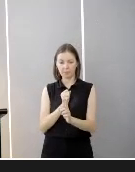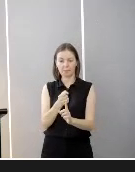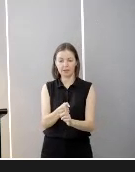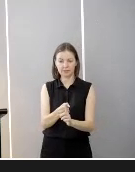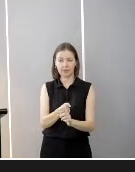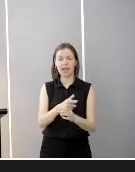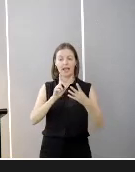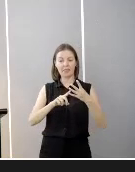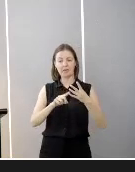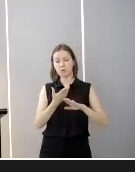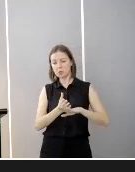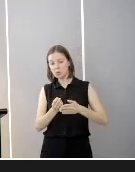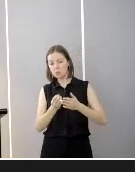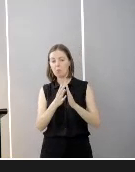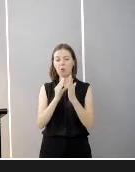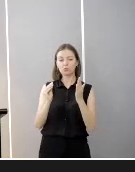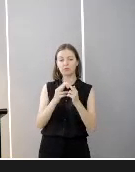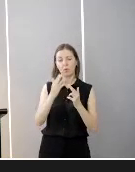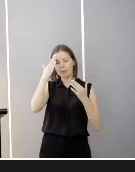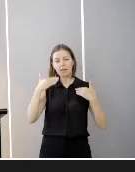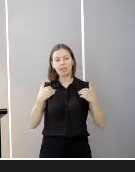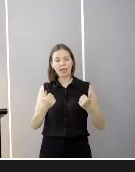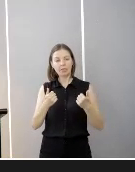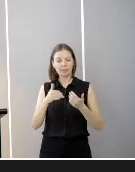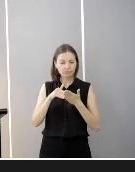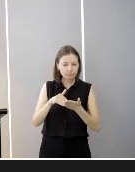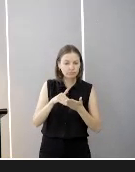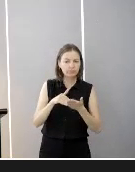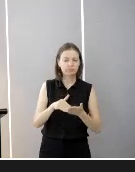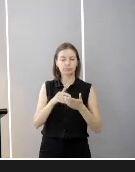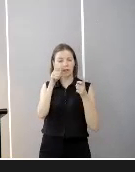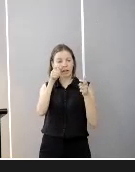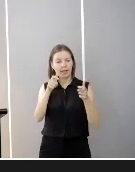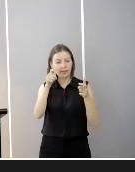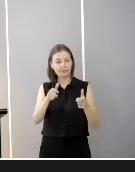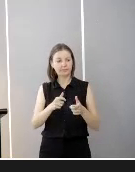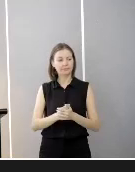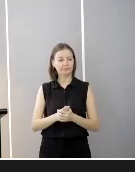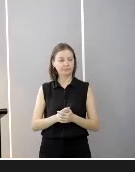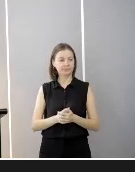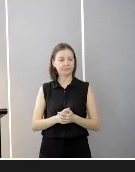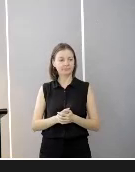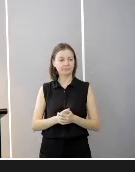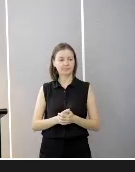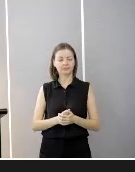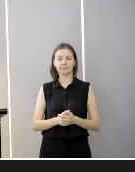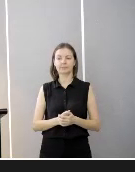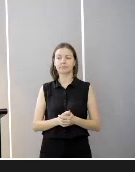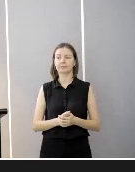models of mental health care that our team particularly work on. So, burden of mental health problems in early life.